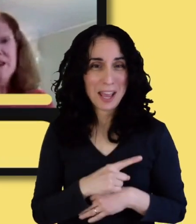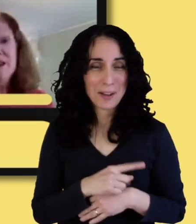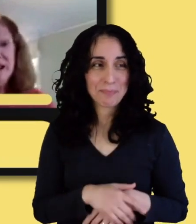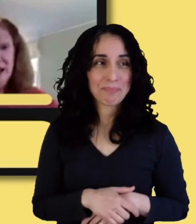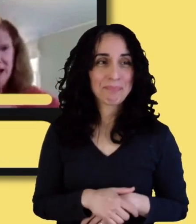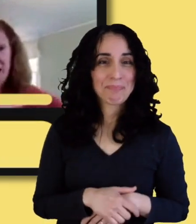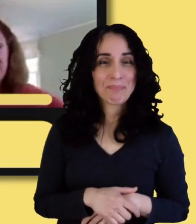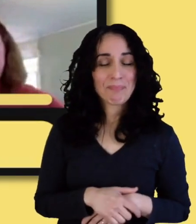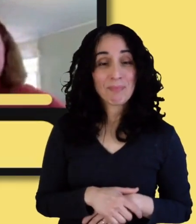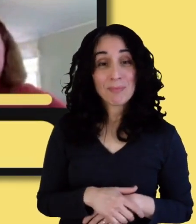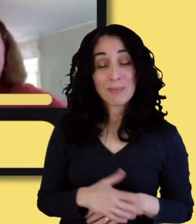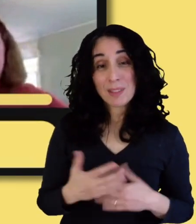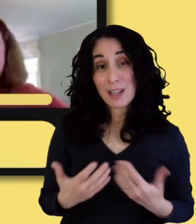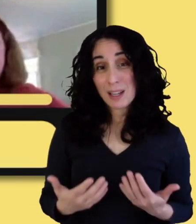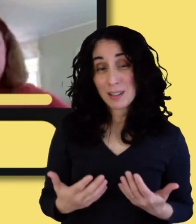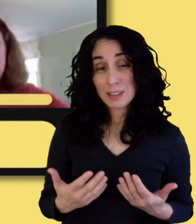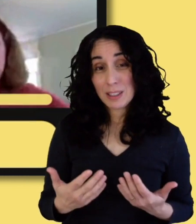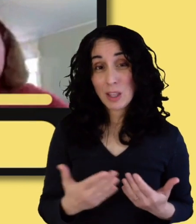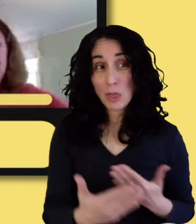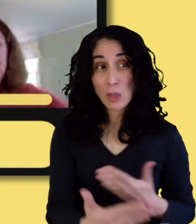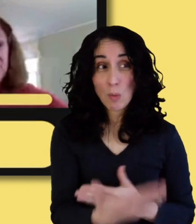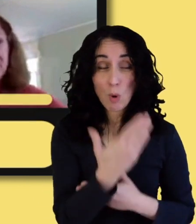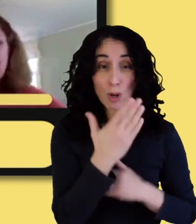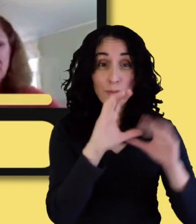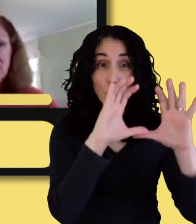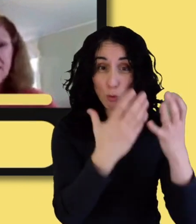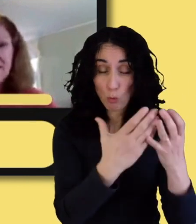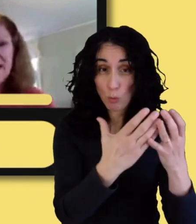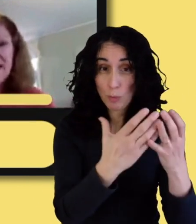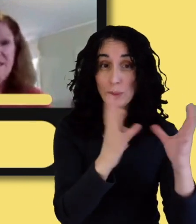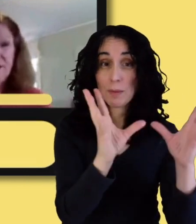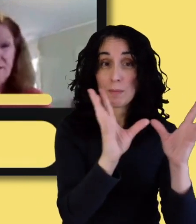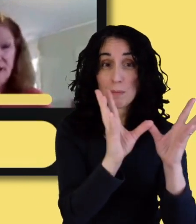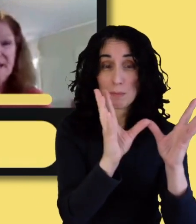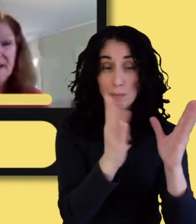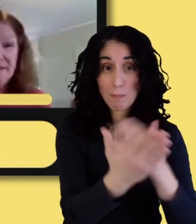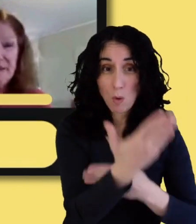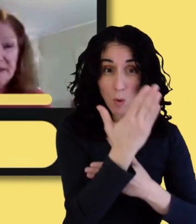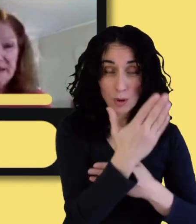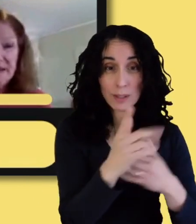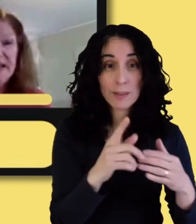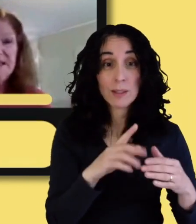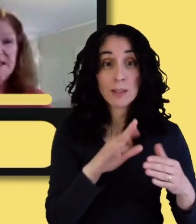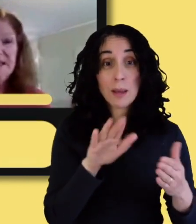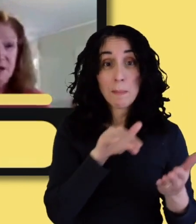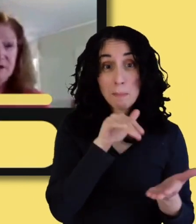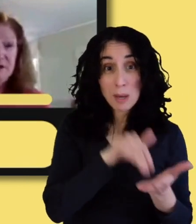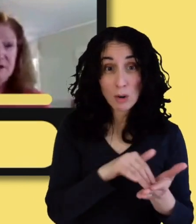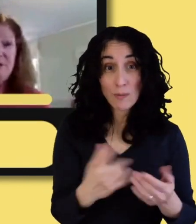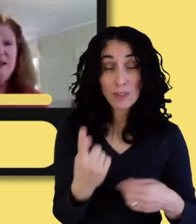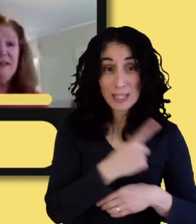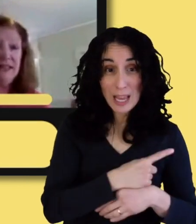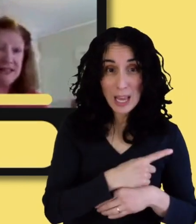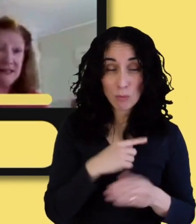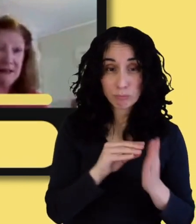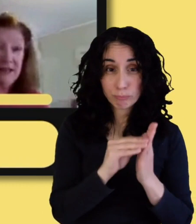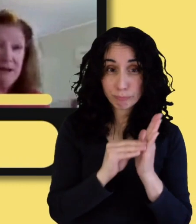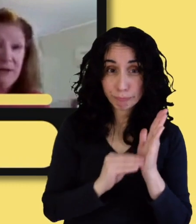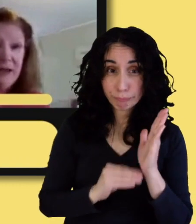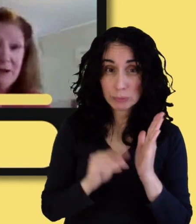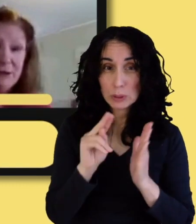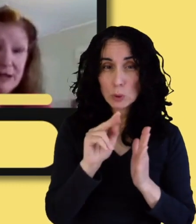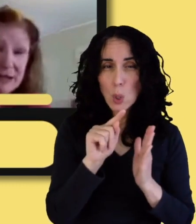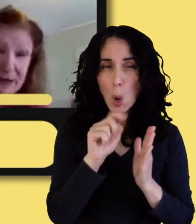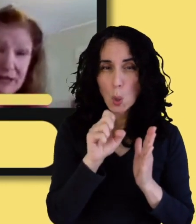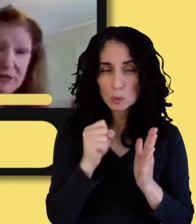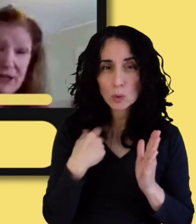And I have my group in the morning that I meet with, have a little break in the middle of the day to take notes. One of the things that